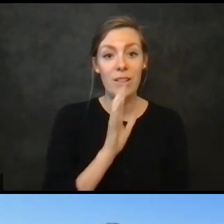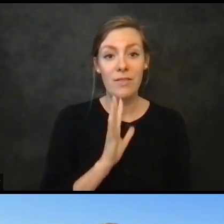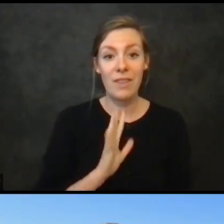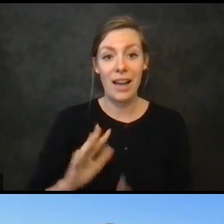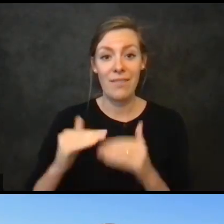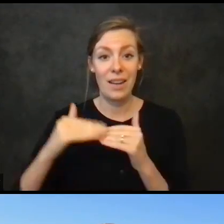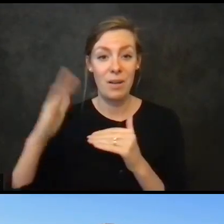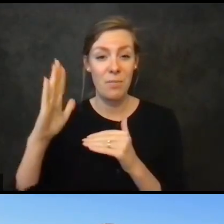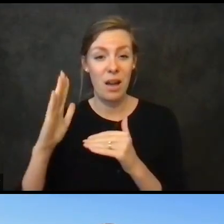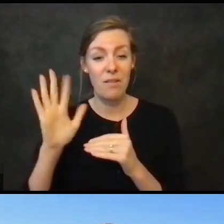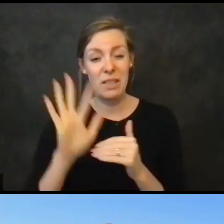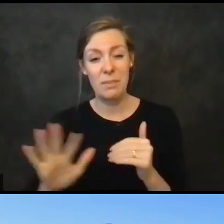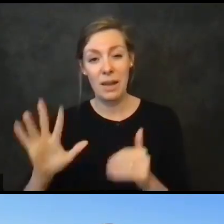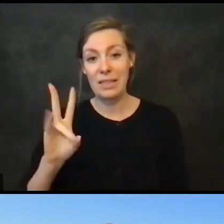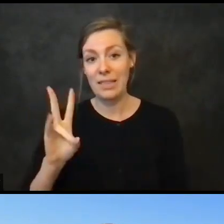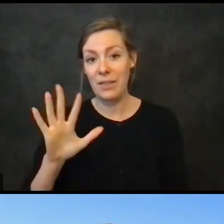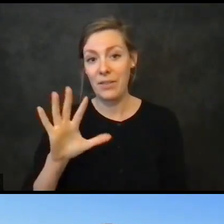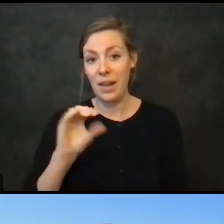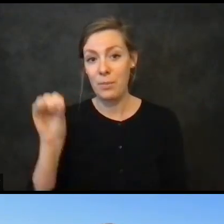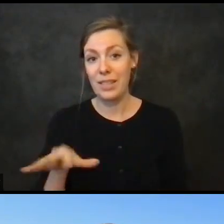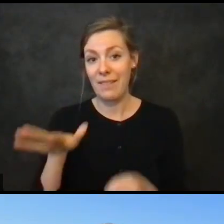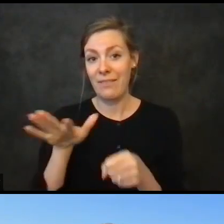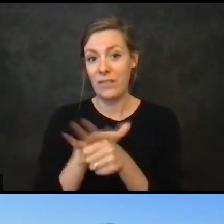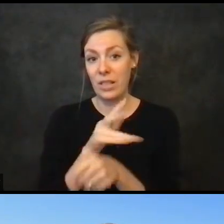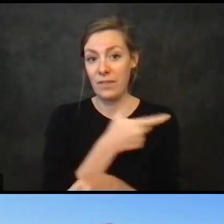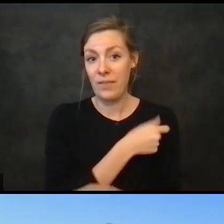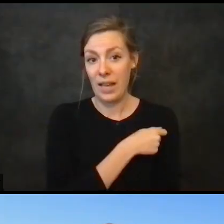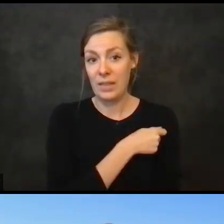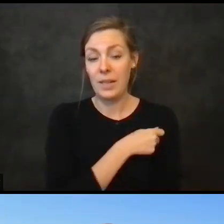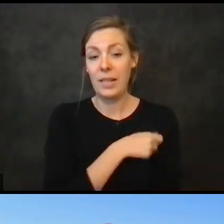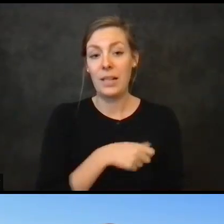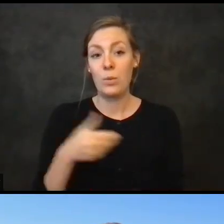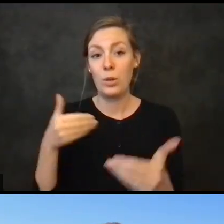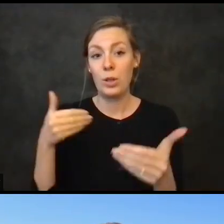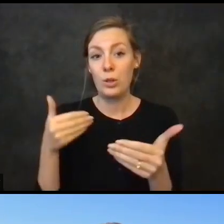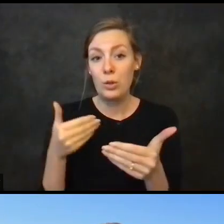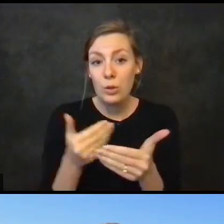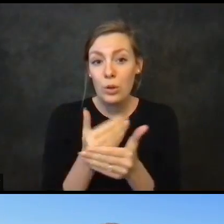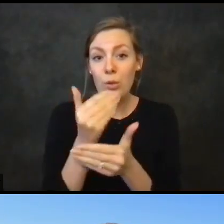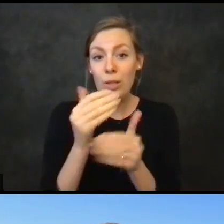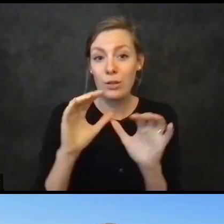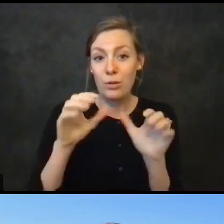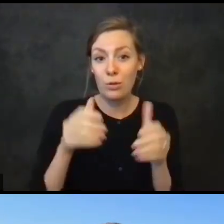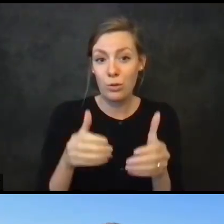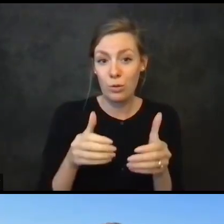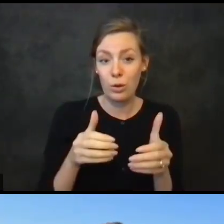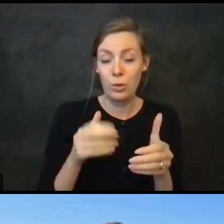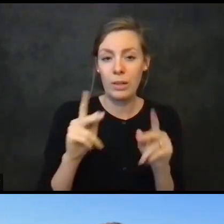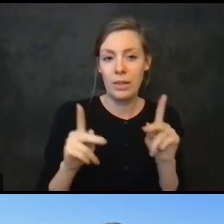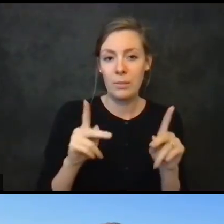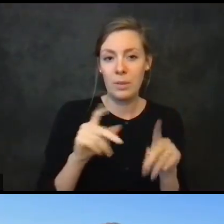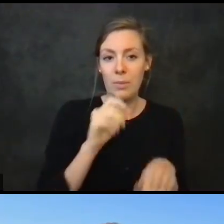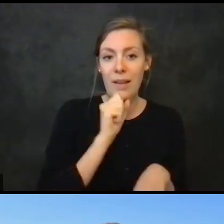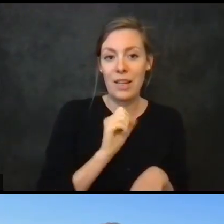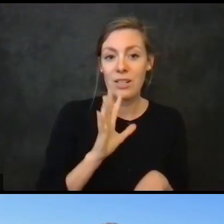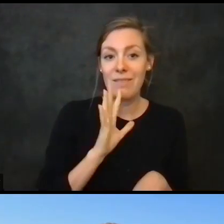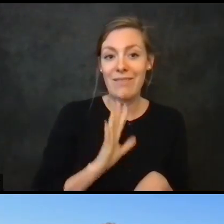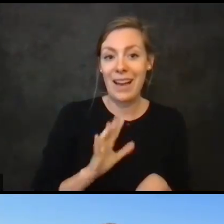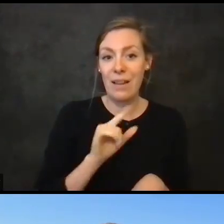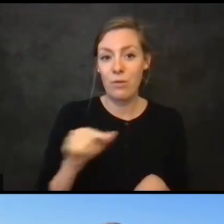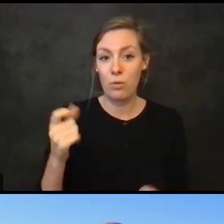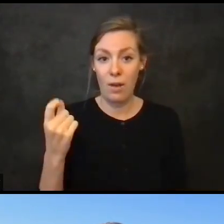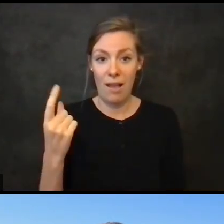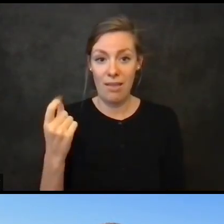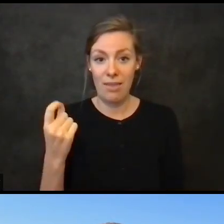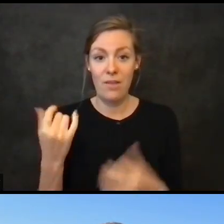roughly 75% fully vaccinated, while the newest eligible demographic, those ages 5 to 11, are